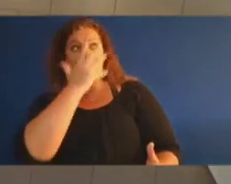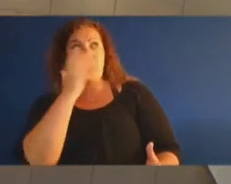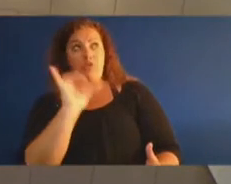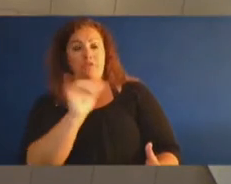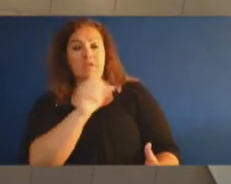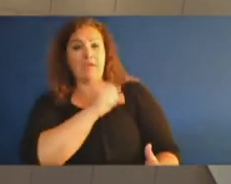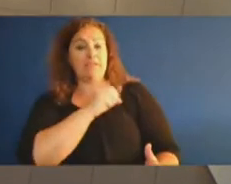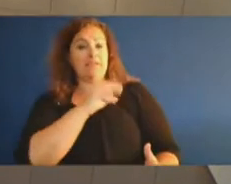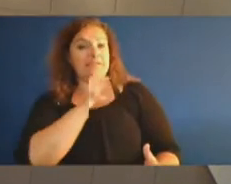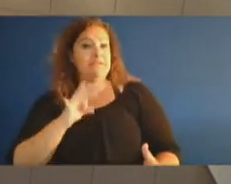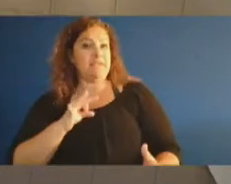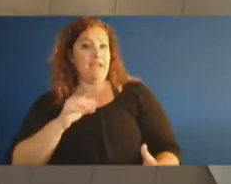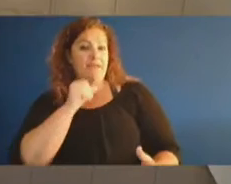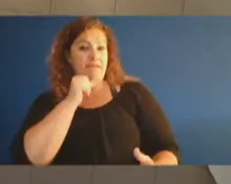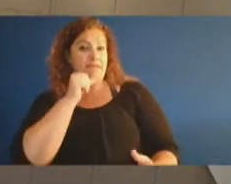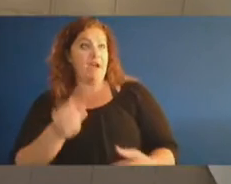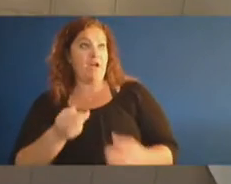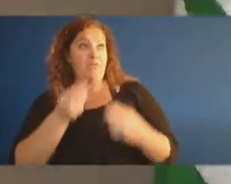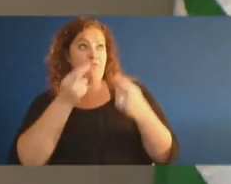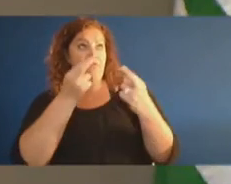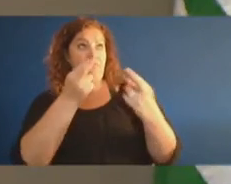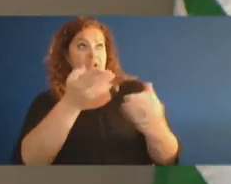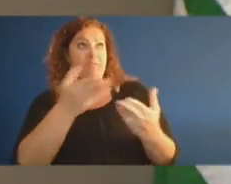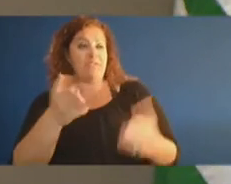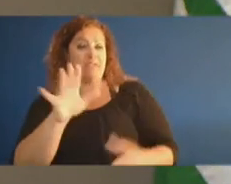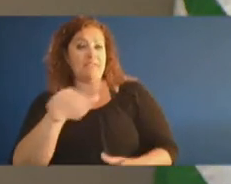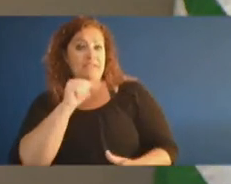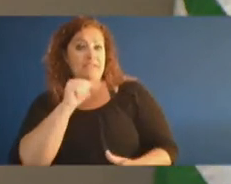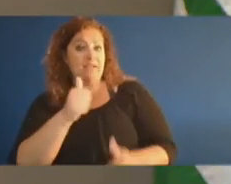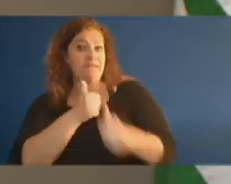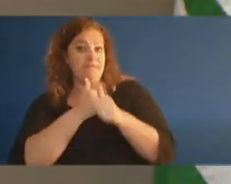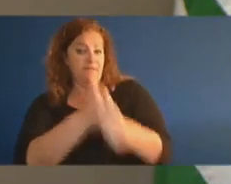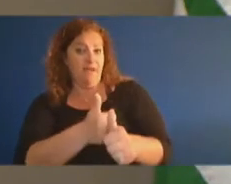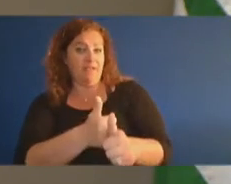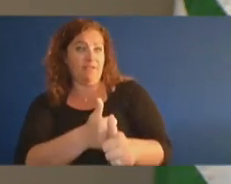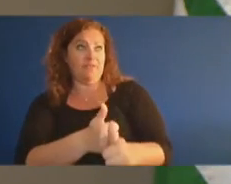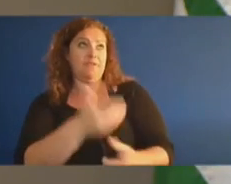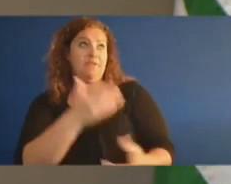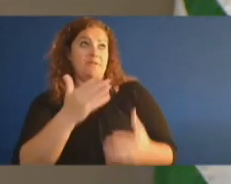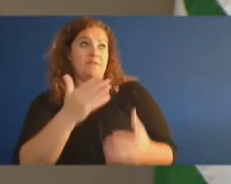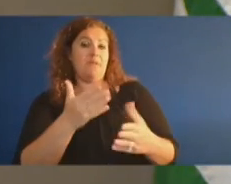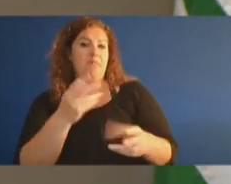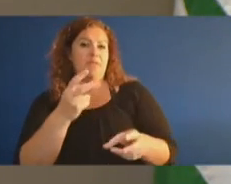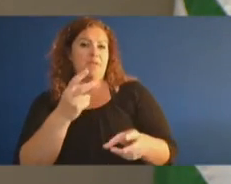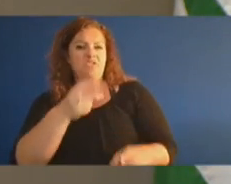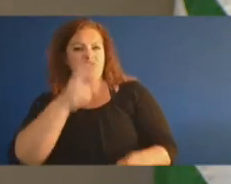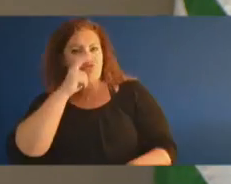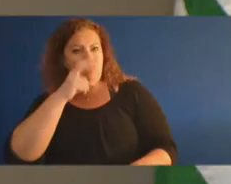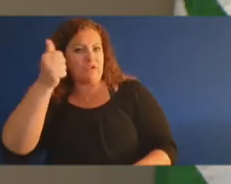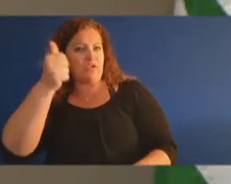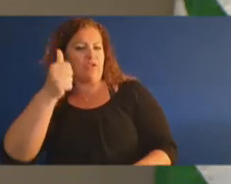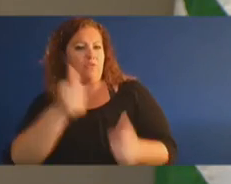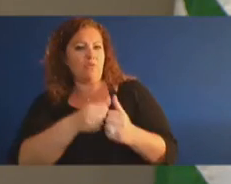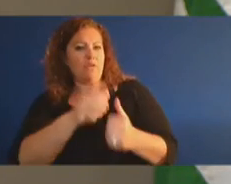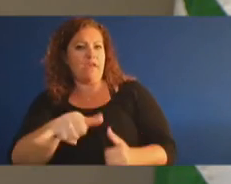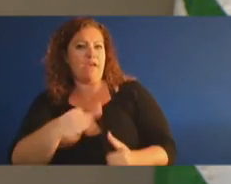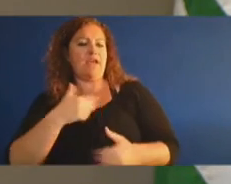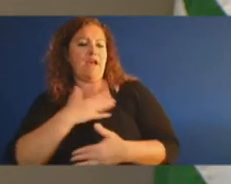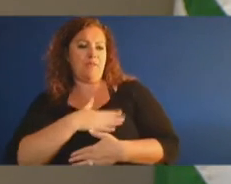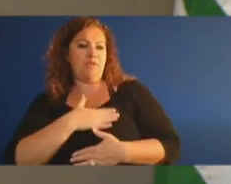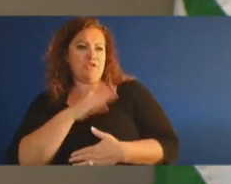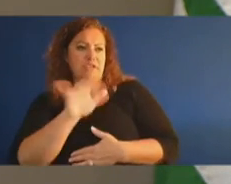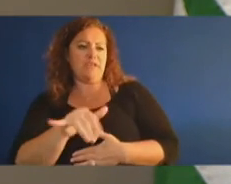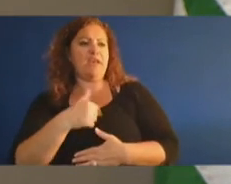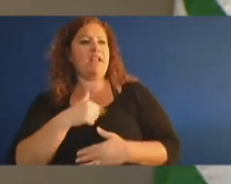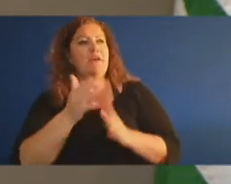not recommending things that aren't consistent perhaps uh taking a harder line on that which I appreciate I commend you for that